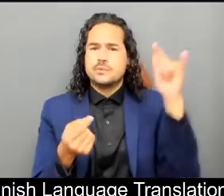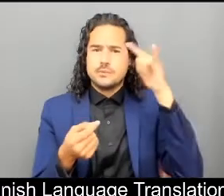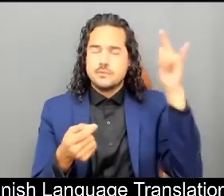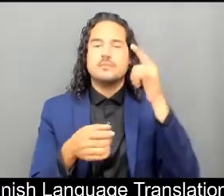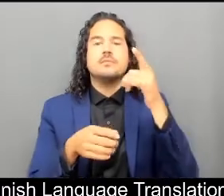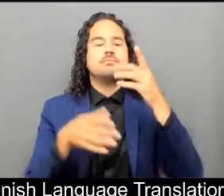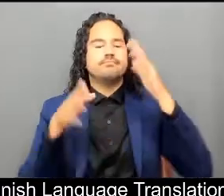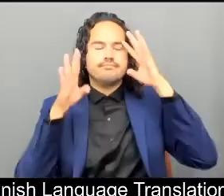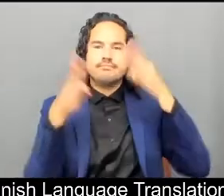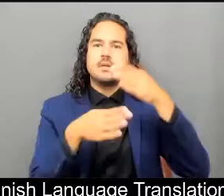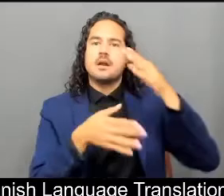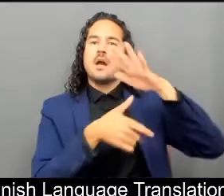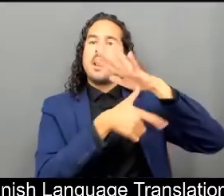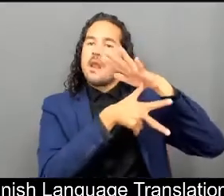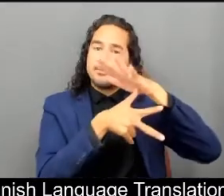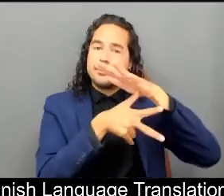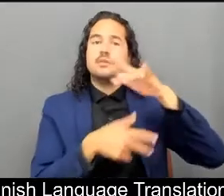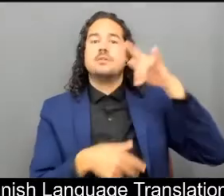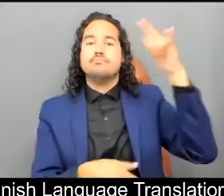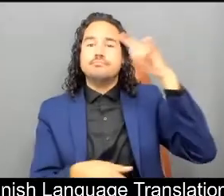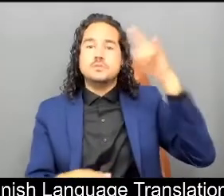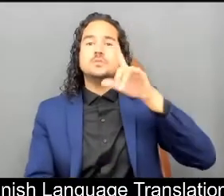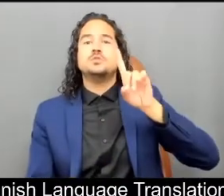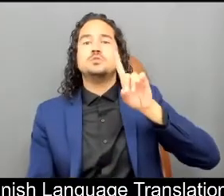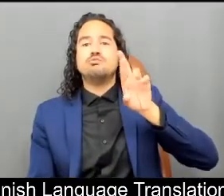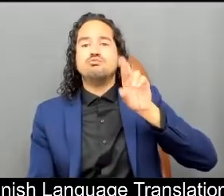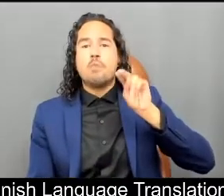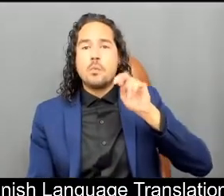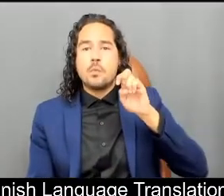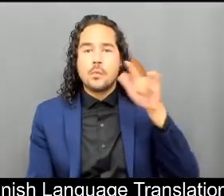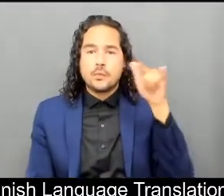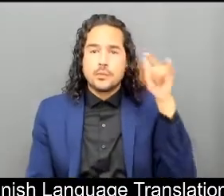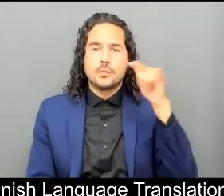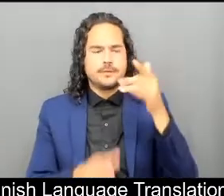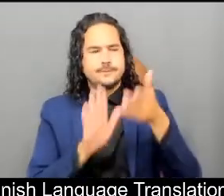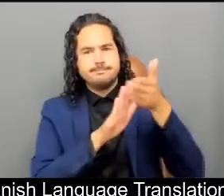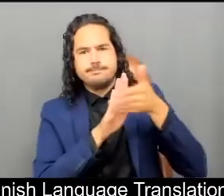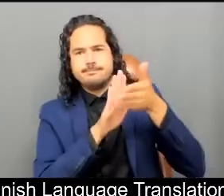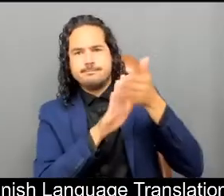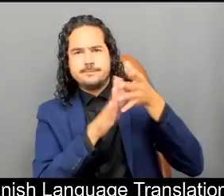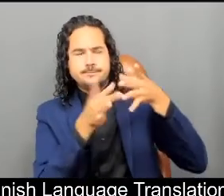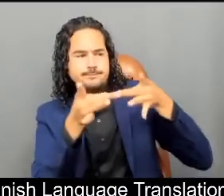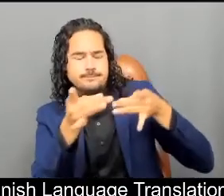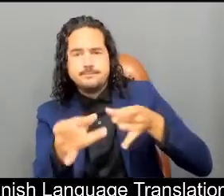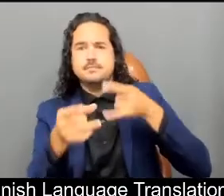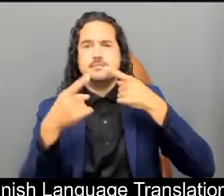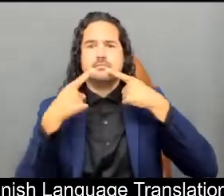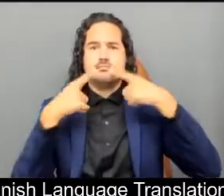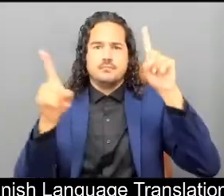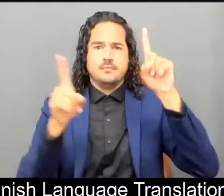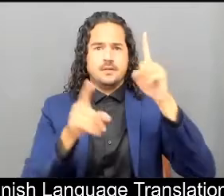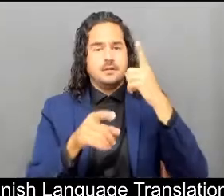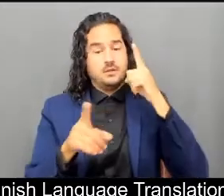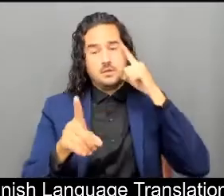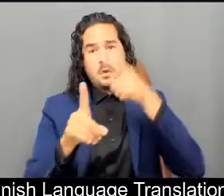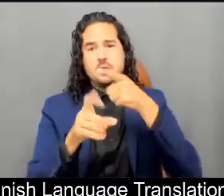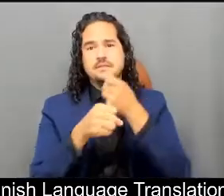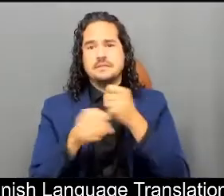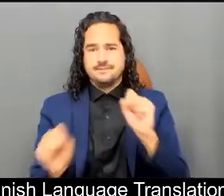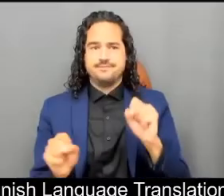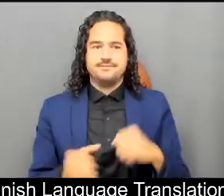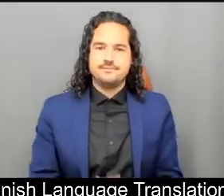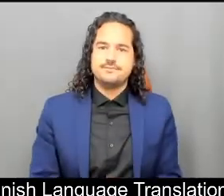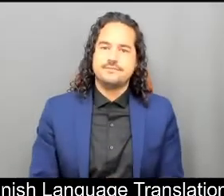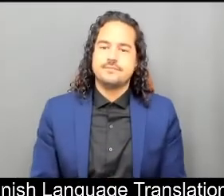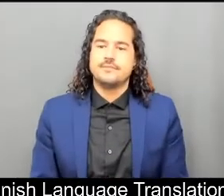efficiently, effectively, and safely. So with that, Brandon talked a little bit about what they're trying to do with the fire. My job is